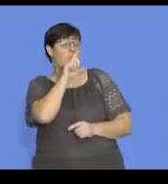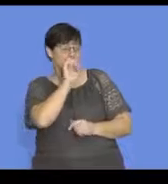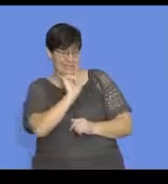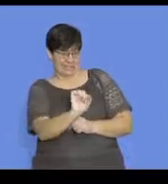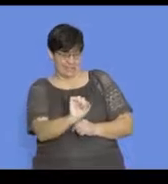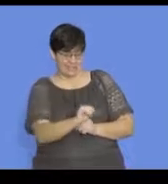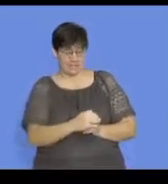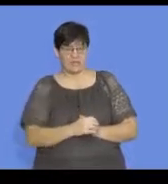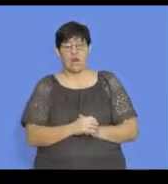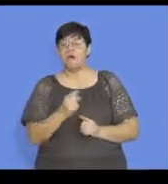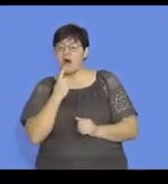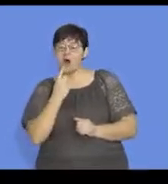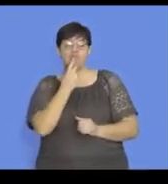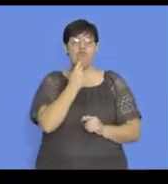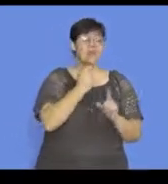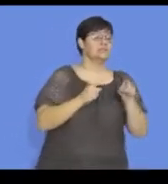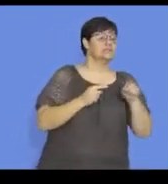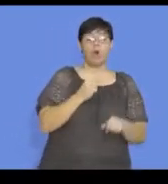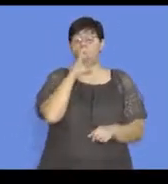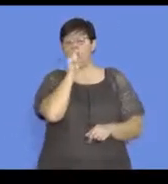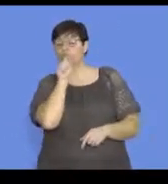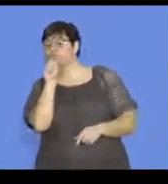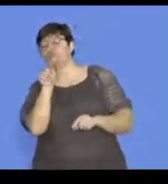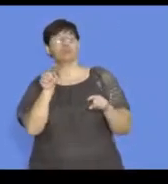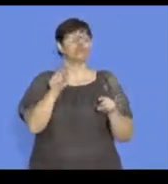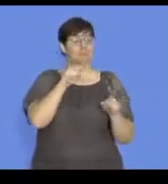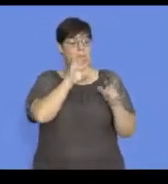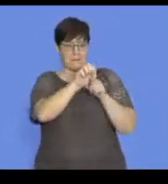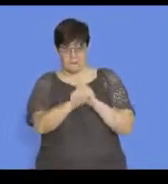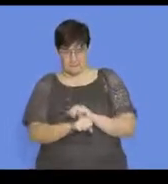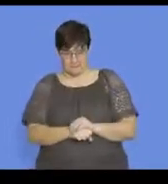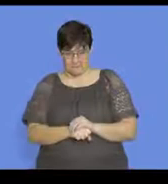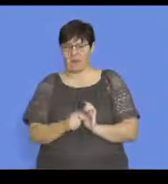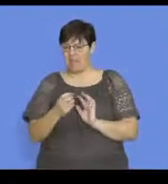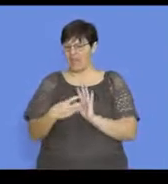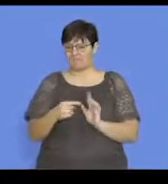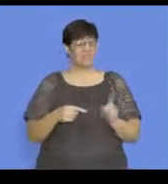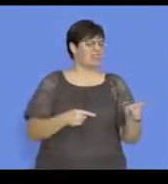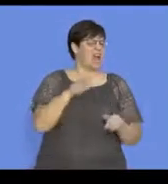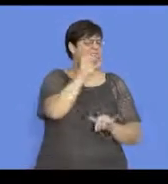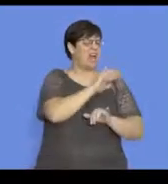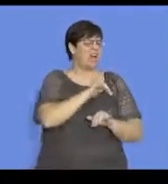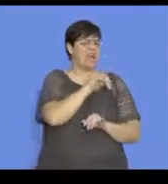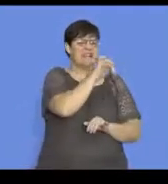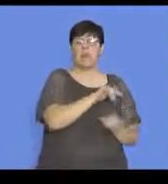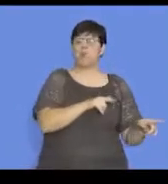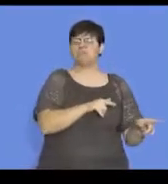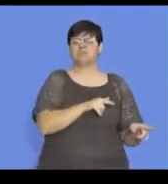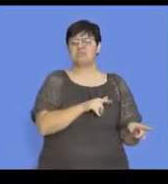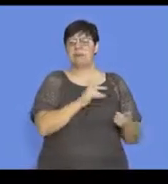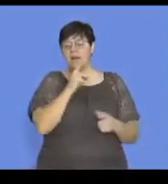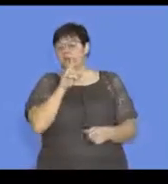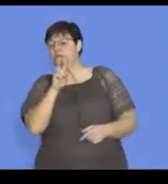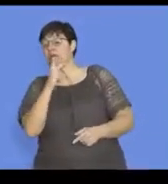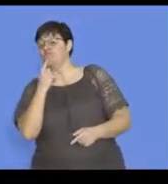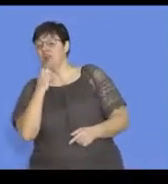find the reds and the orange more of an advertisement than the other ones. It doesn't mean that they don't, but the